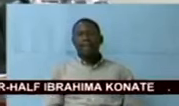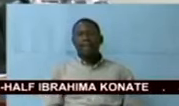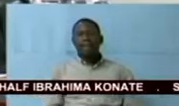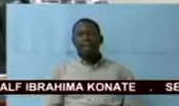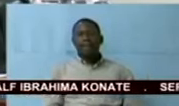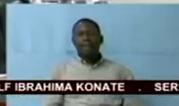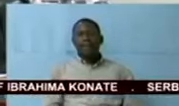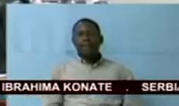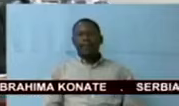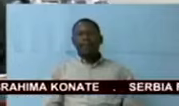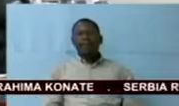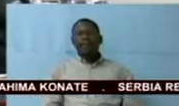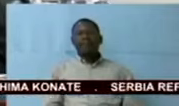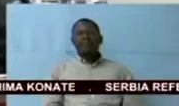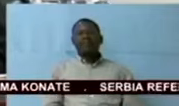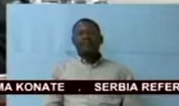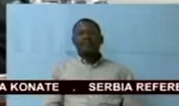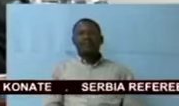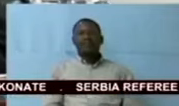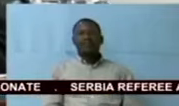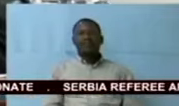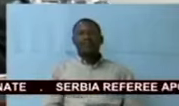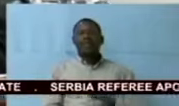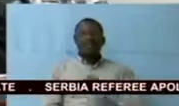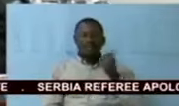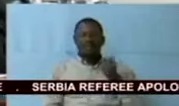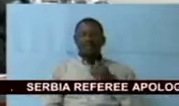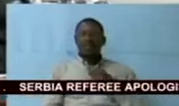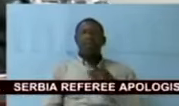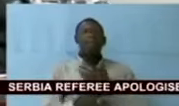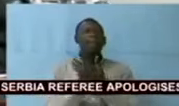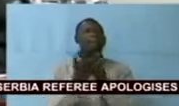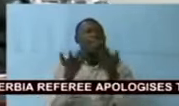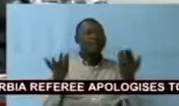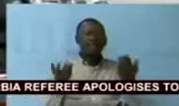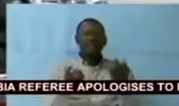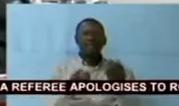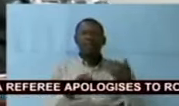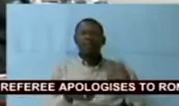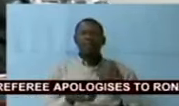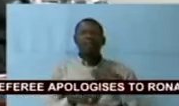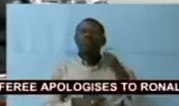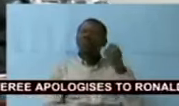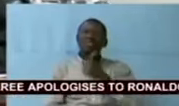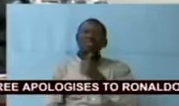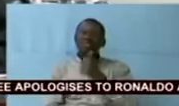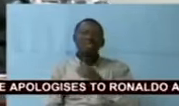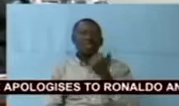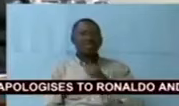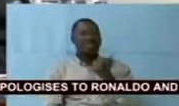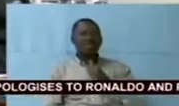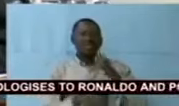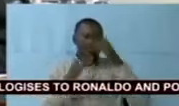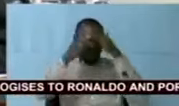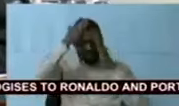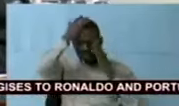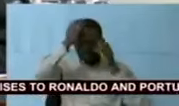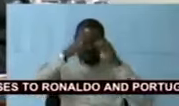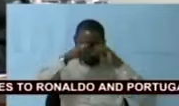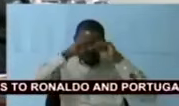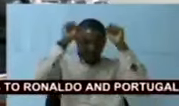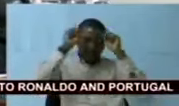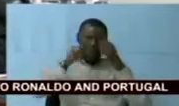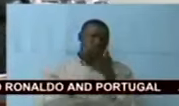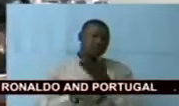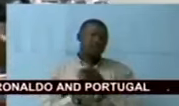isimulu londi kabamba. And then there were so many critics andu mo jama sotonta menu be doyaro